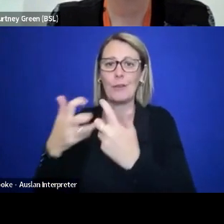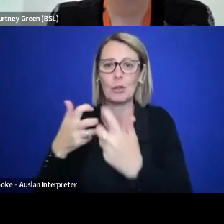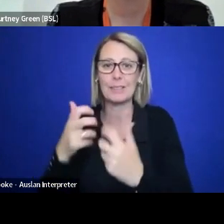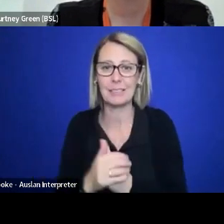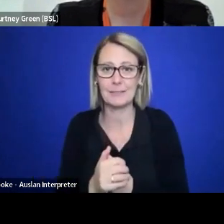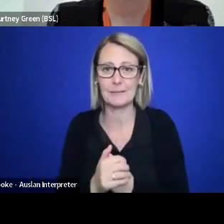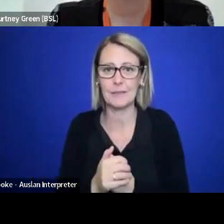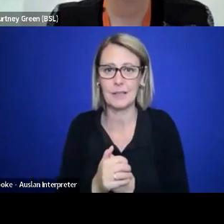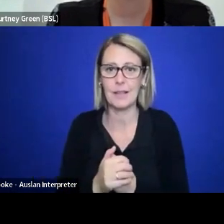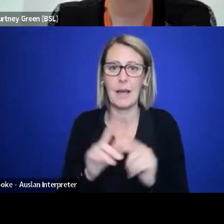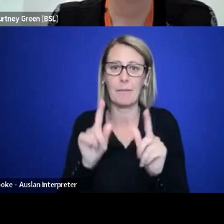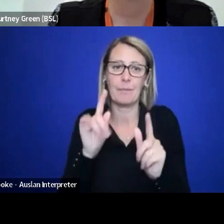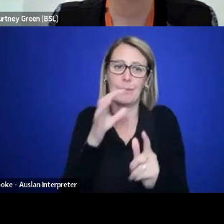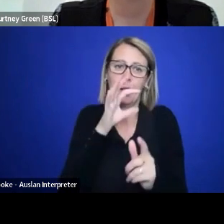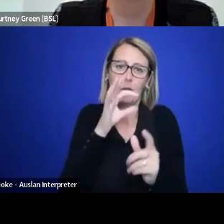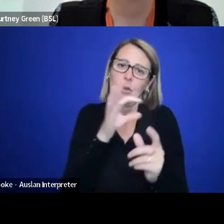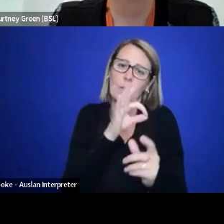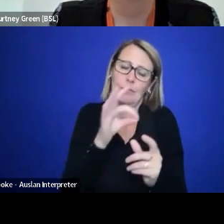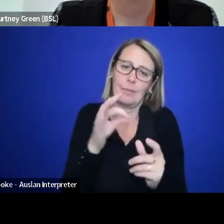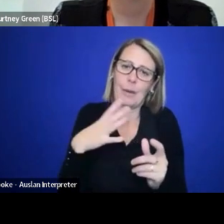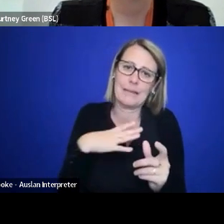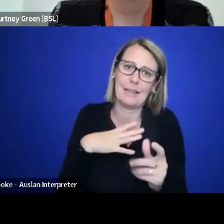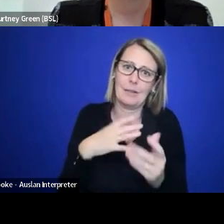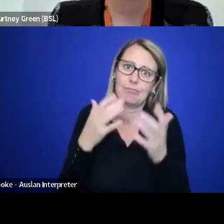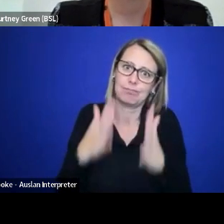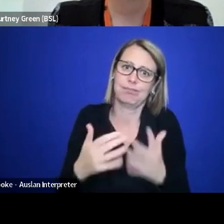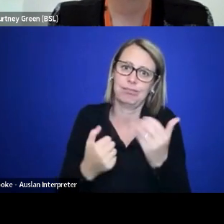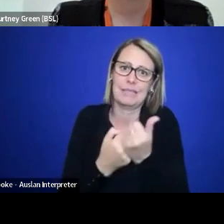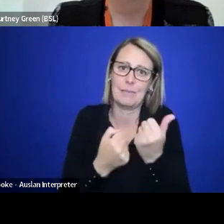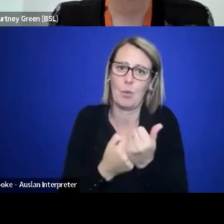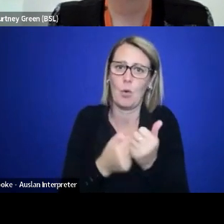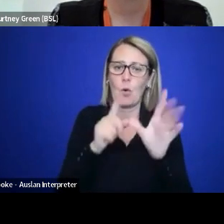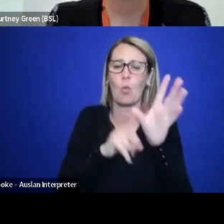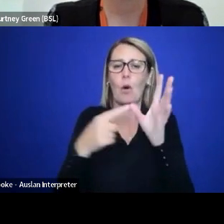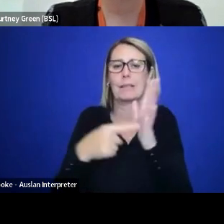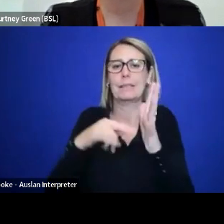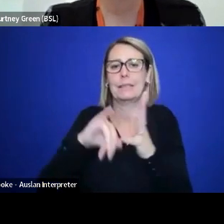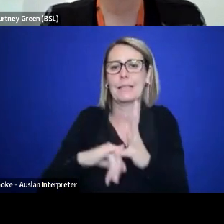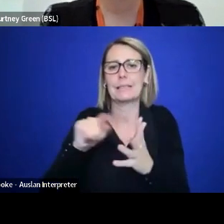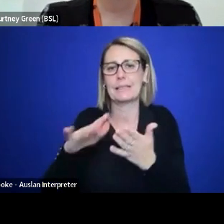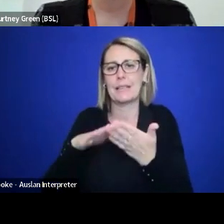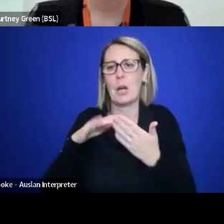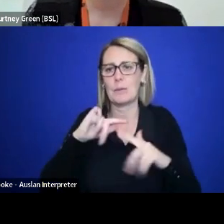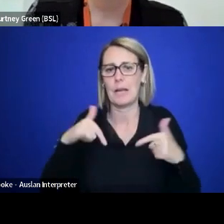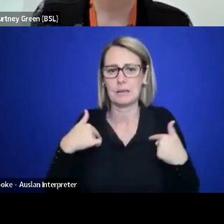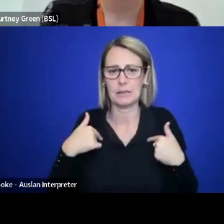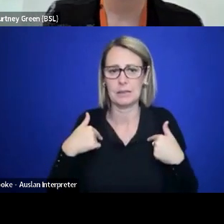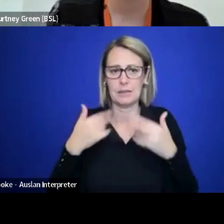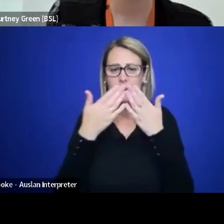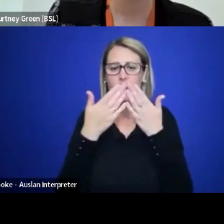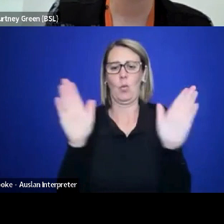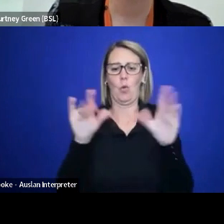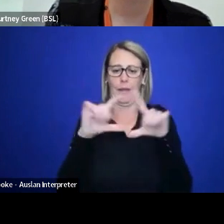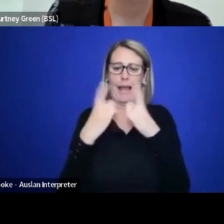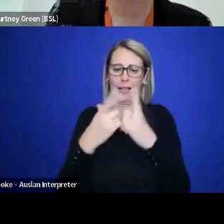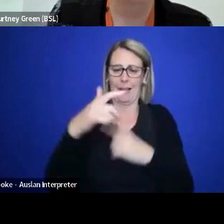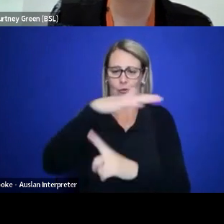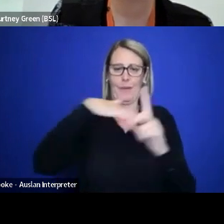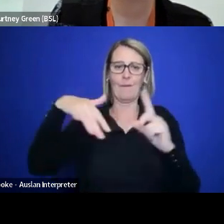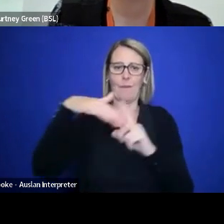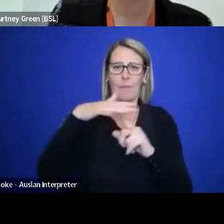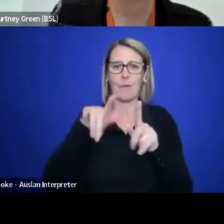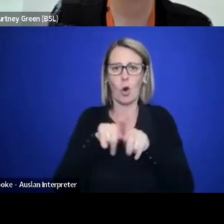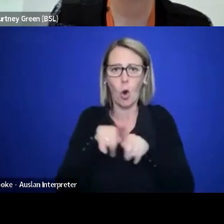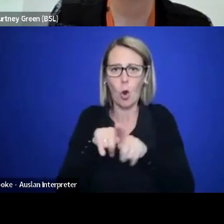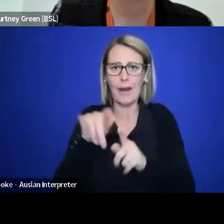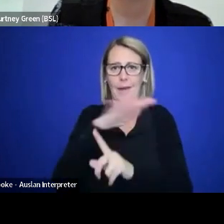without appropriate support. So what the YTS has helped us do is widen the classroom and the learning environment for